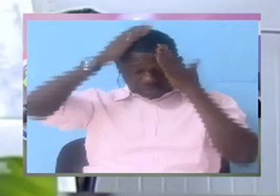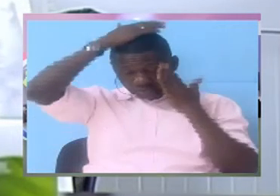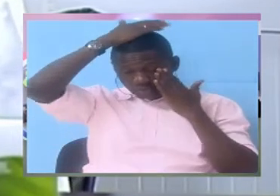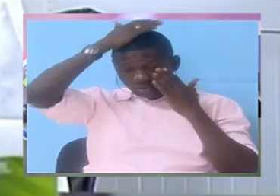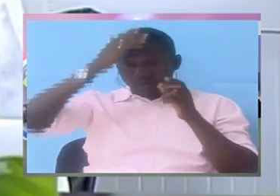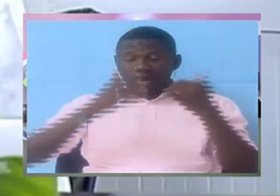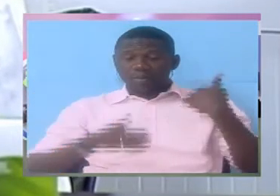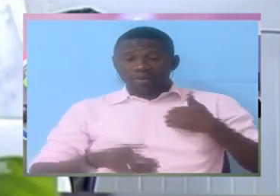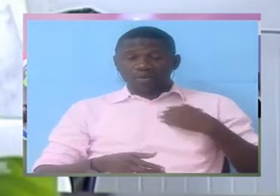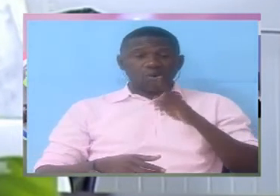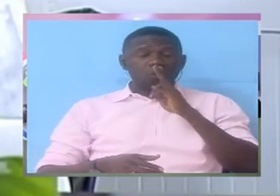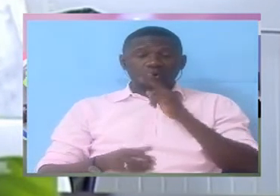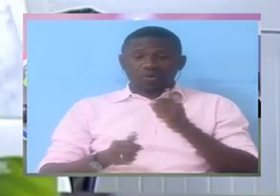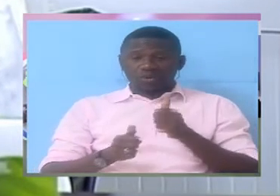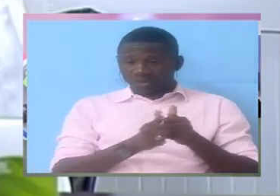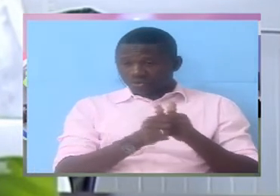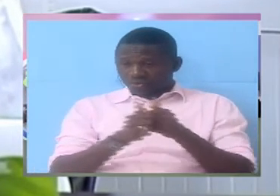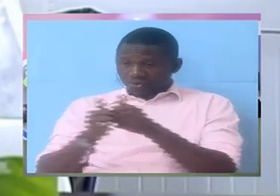escorting.